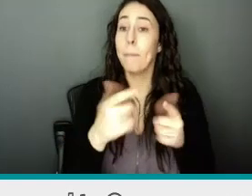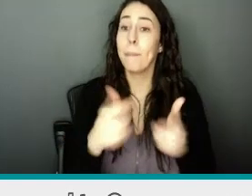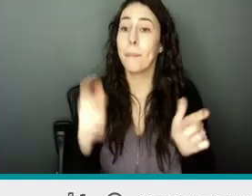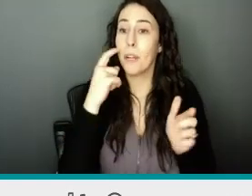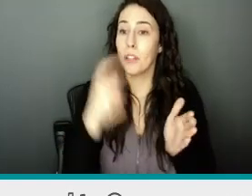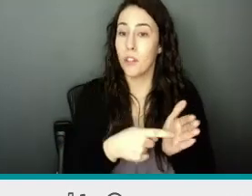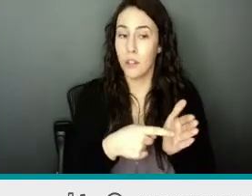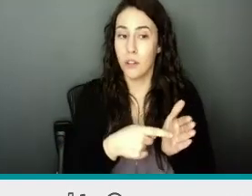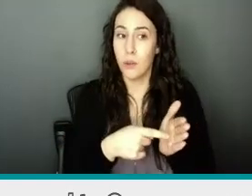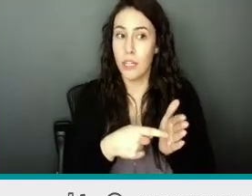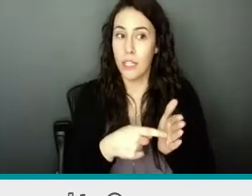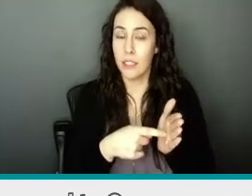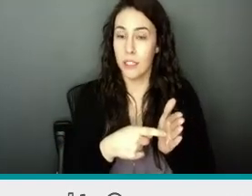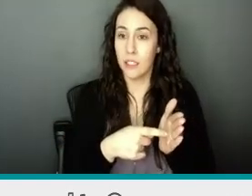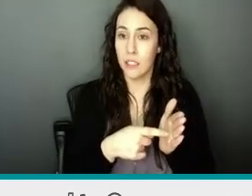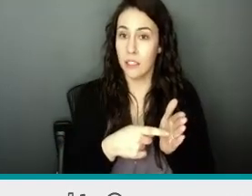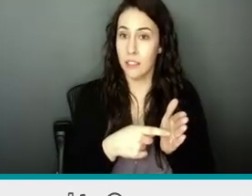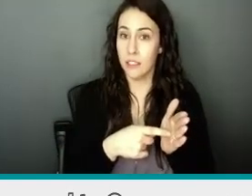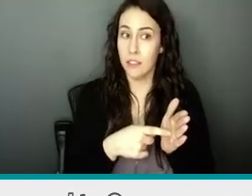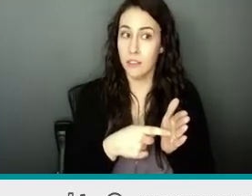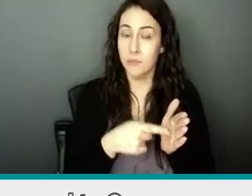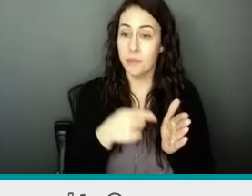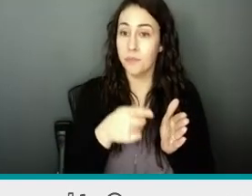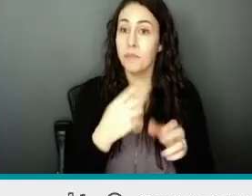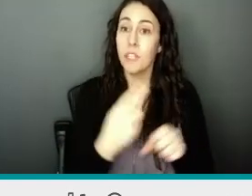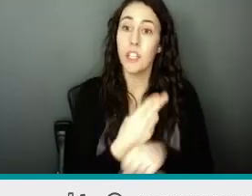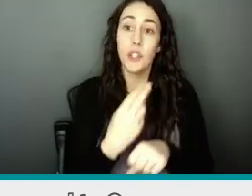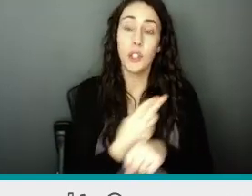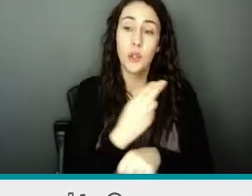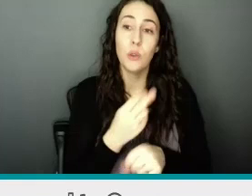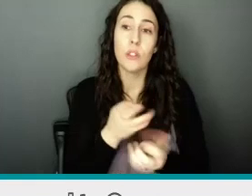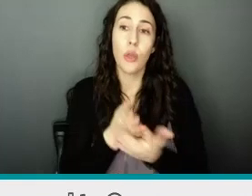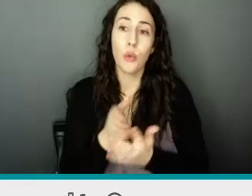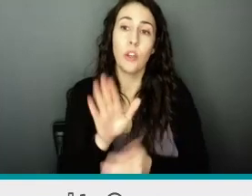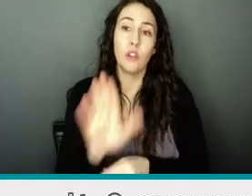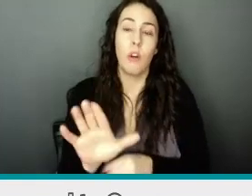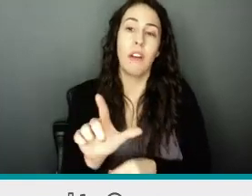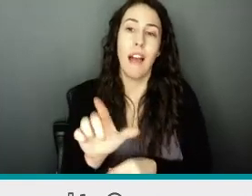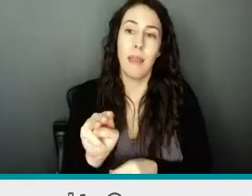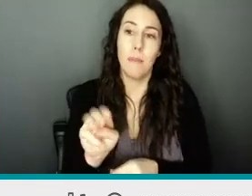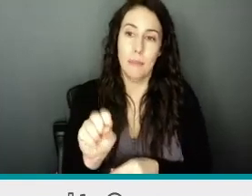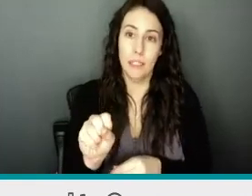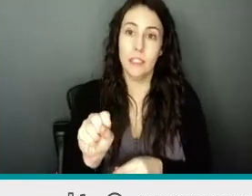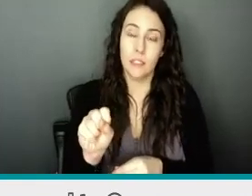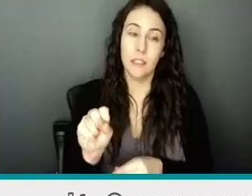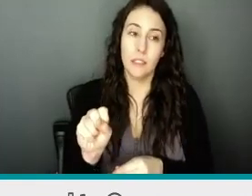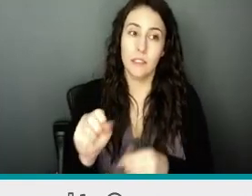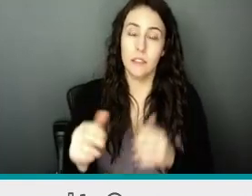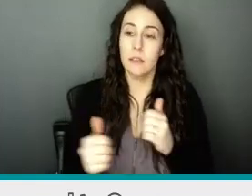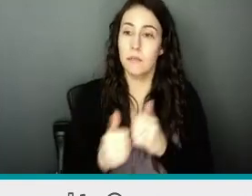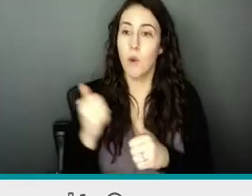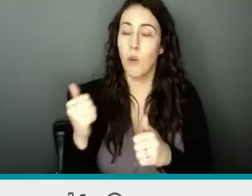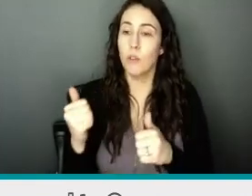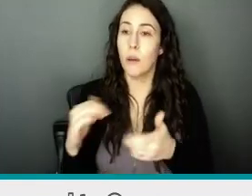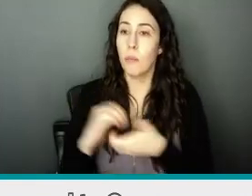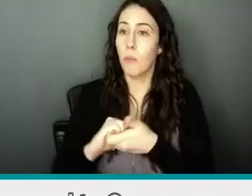is GoReact is actually used primarily through your LMS. So the majority of our partners, higher ed, that are using